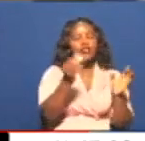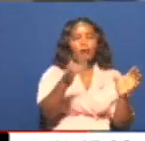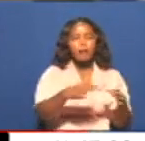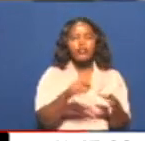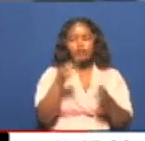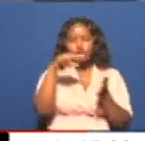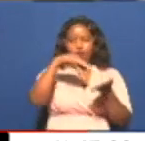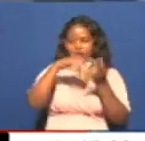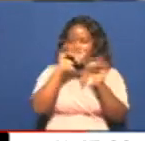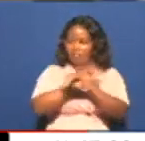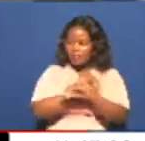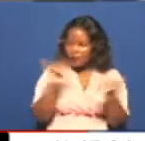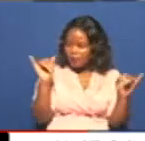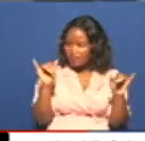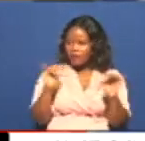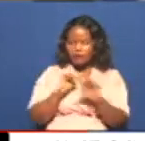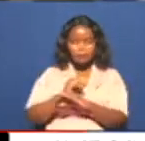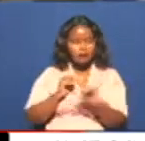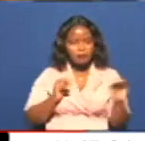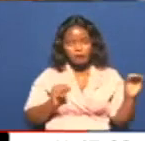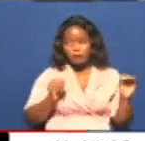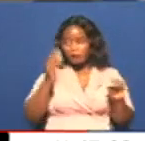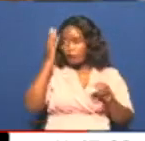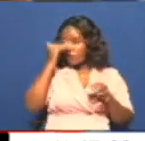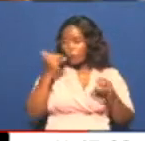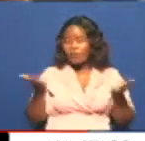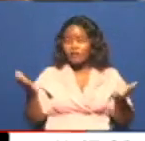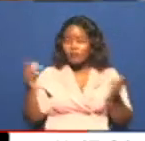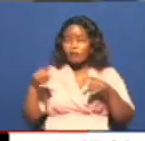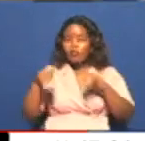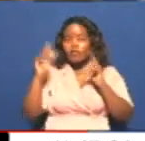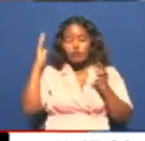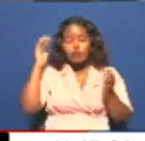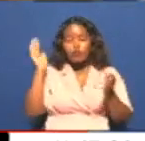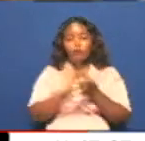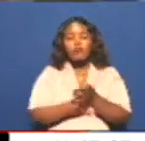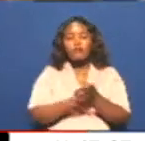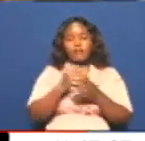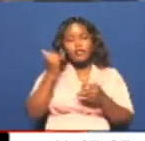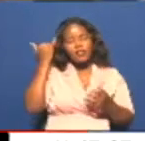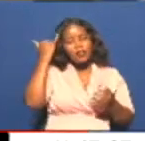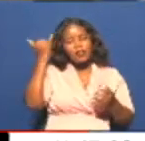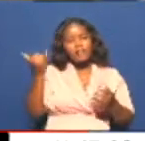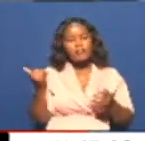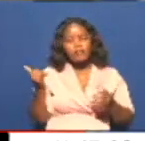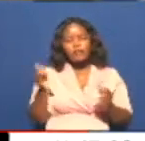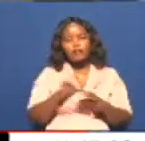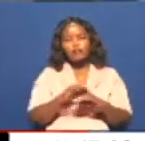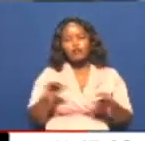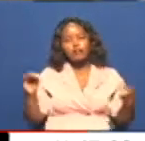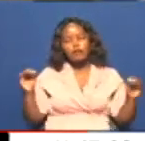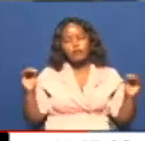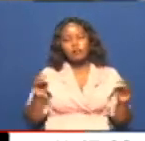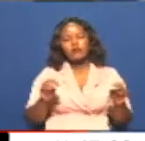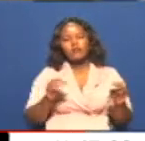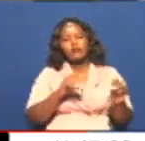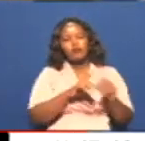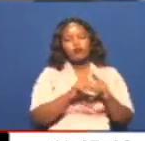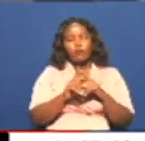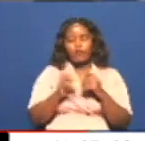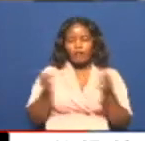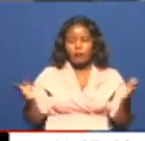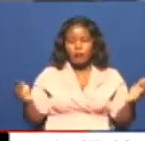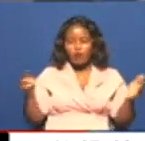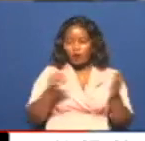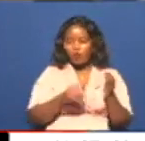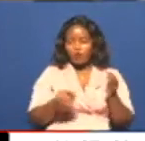No, it is because you don't believe in the ideals of being a Democrat. Yes. Neither do you believe in being in